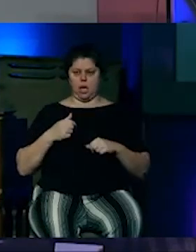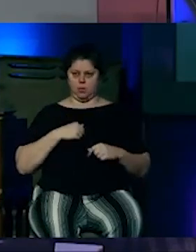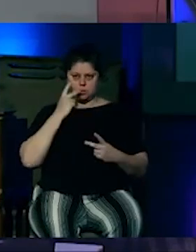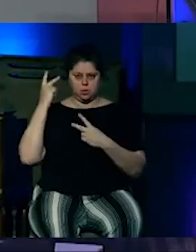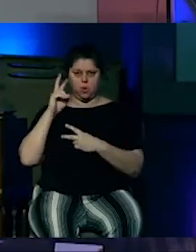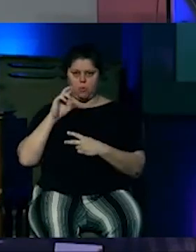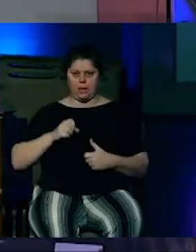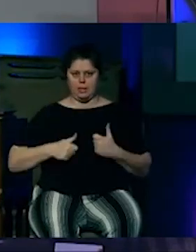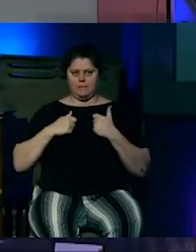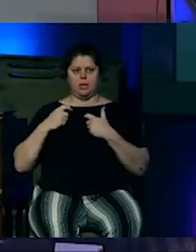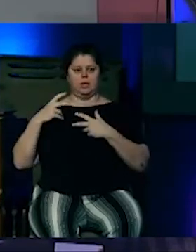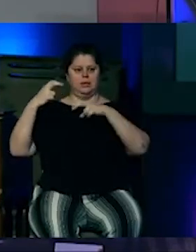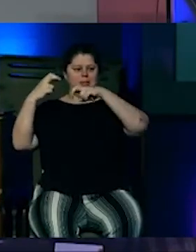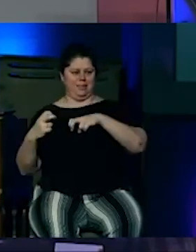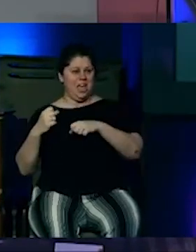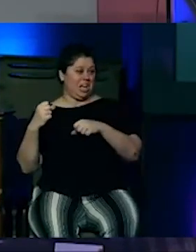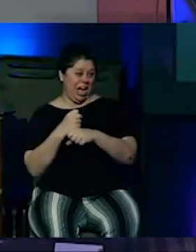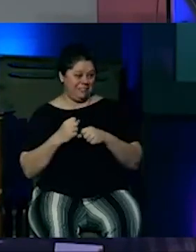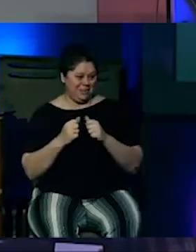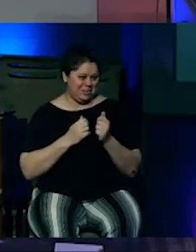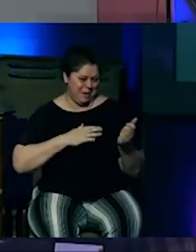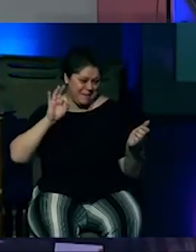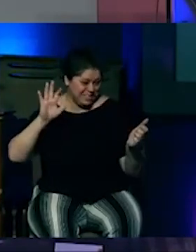reliving a coffee that I had with my pastor